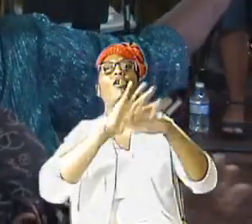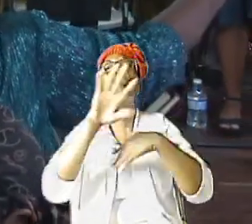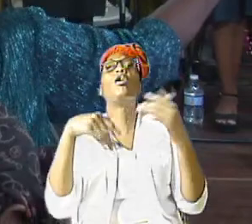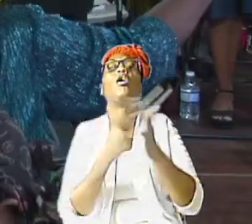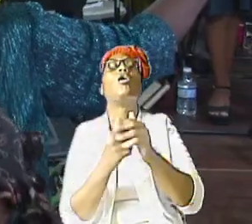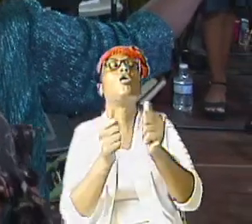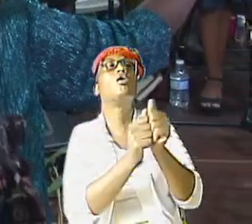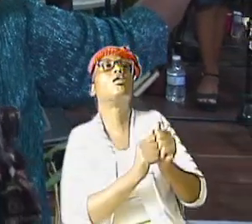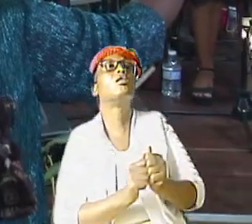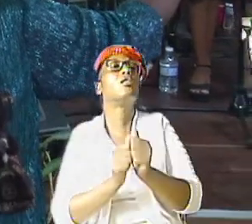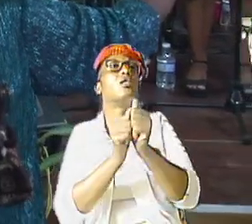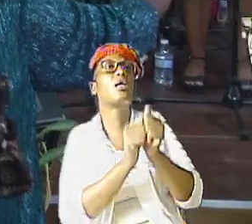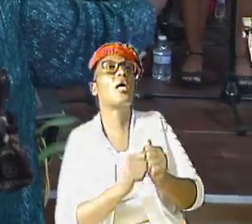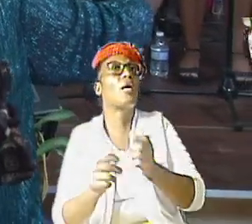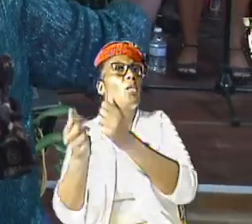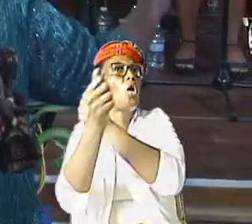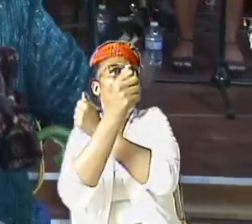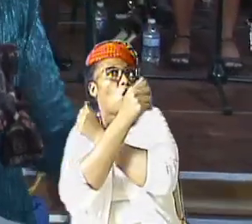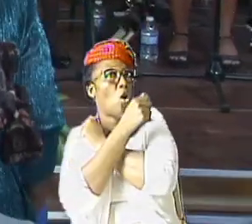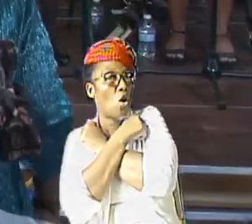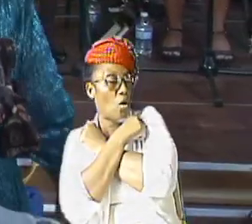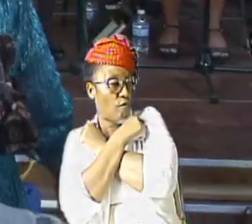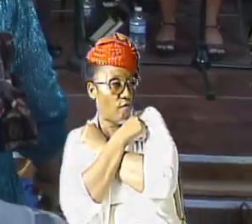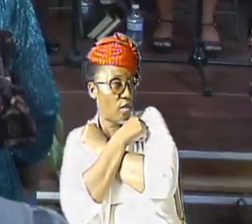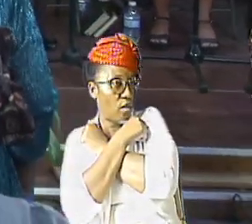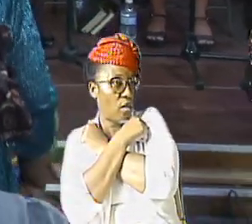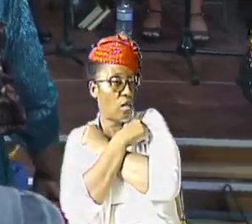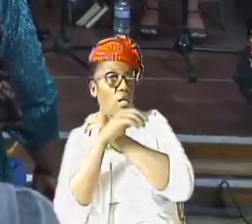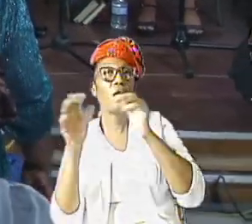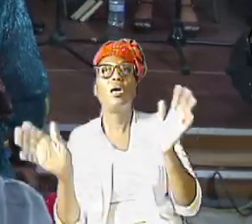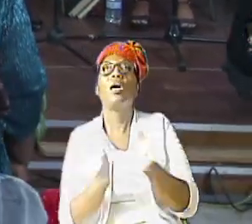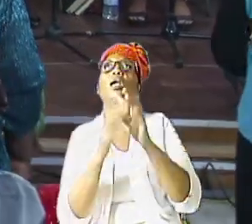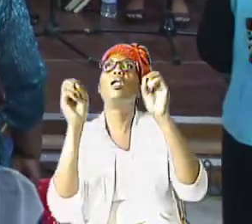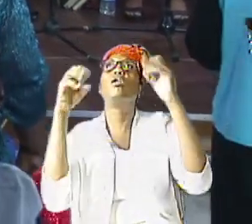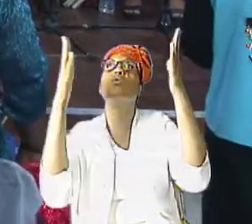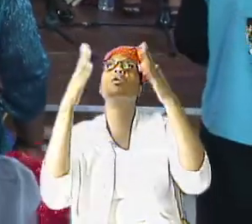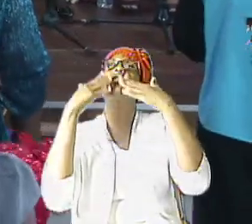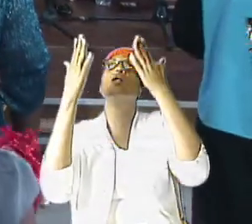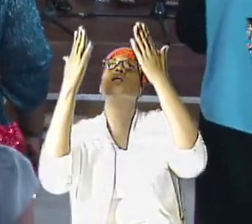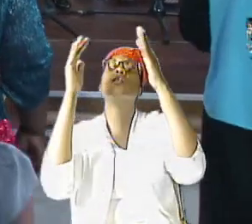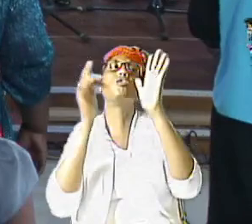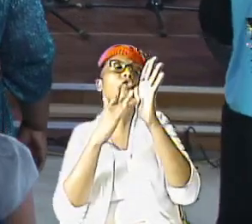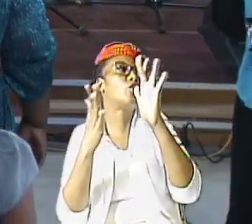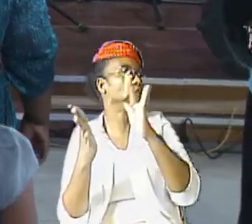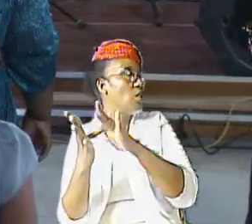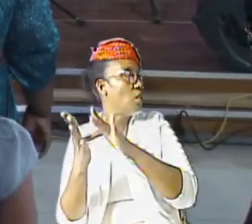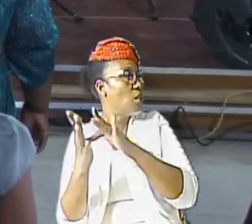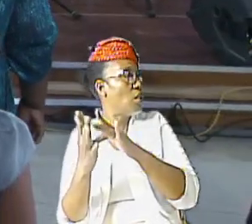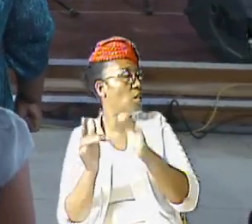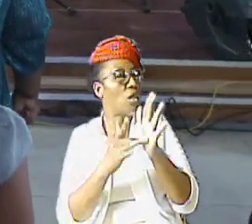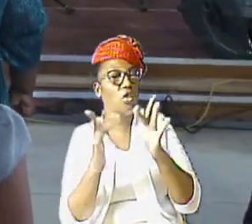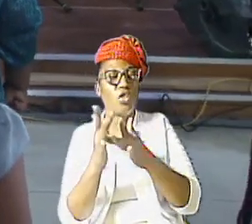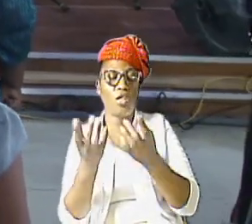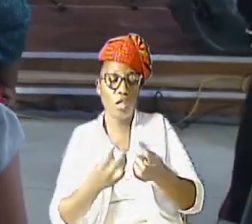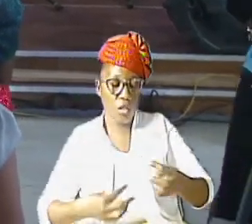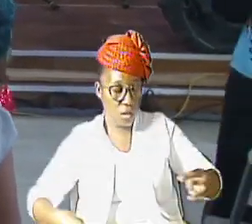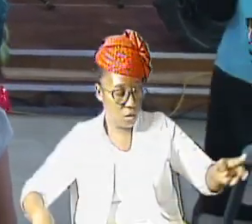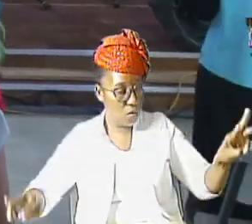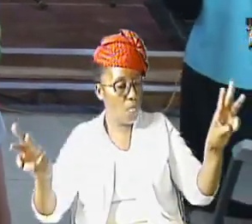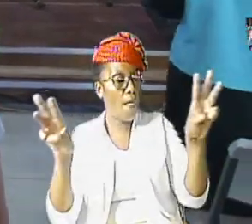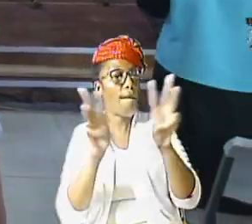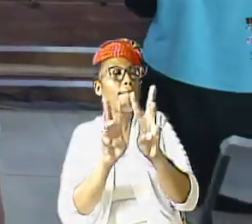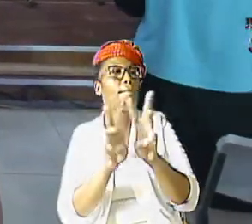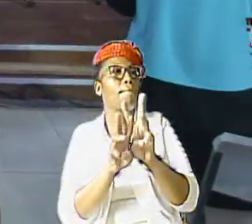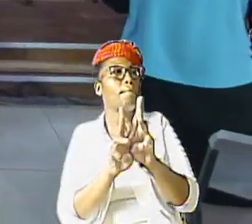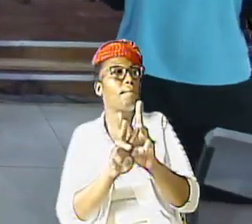He's altogether lovely. Thank you, Jesus. Hallelujah. Hallelujah. Thank you, Jesus. He's worthy. Thank